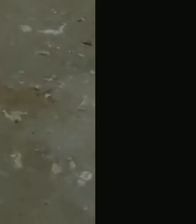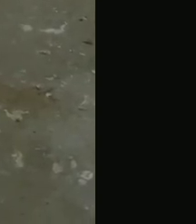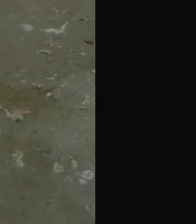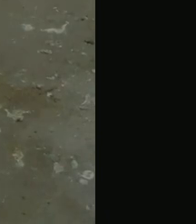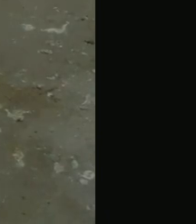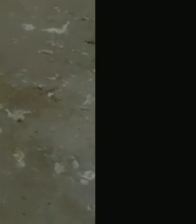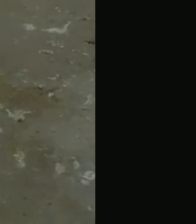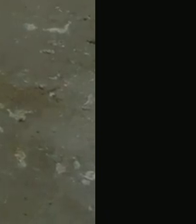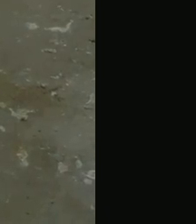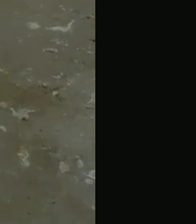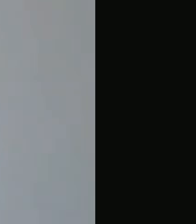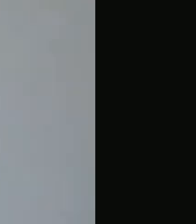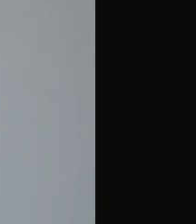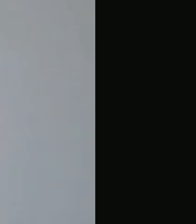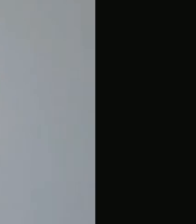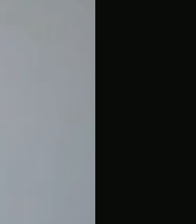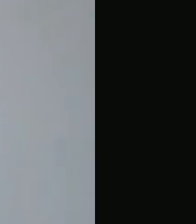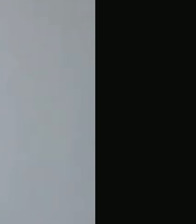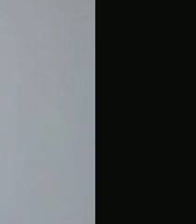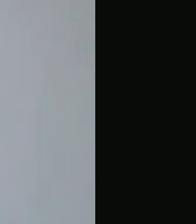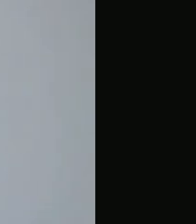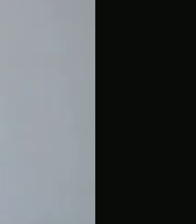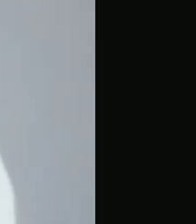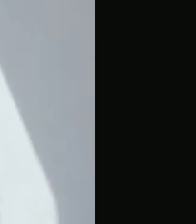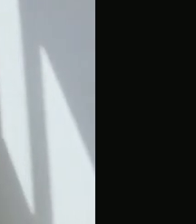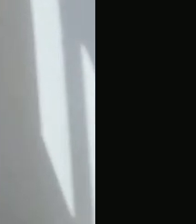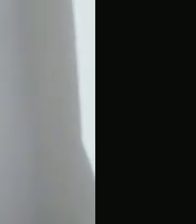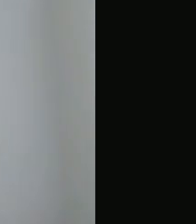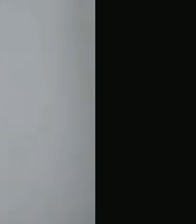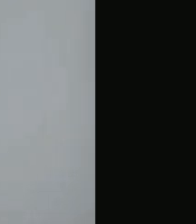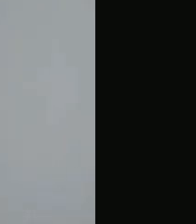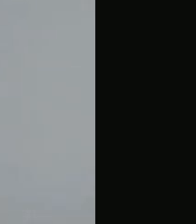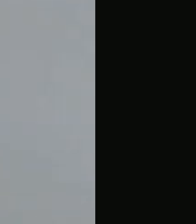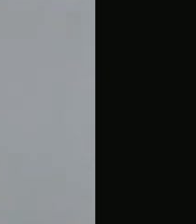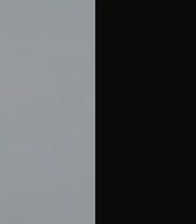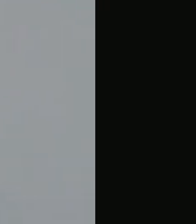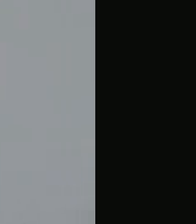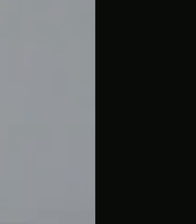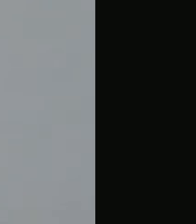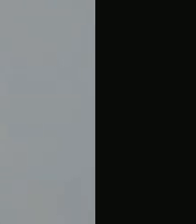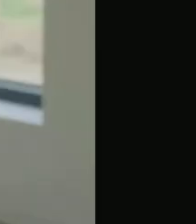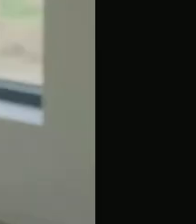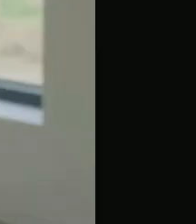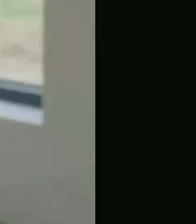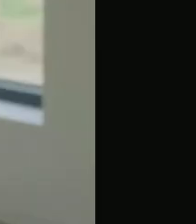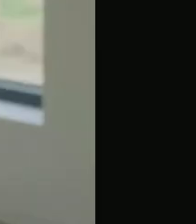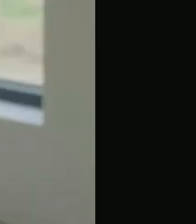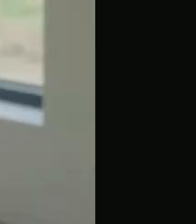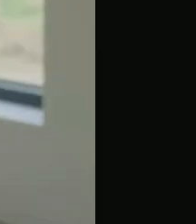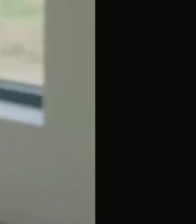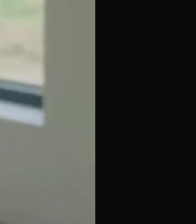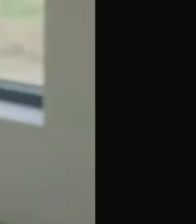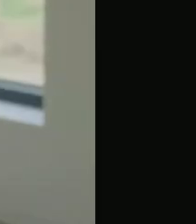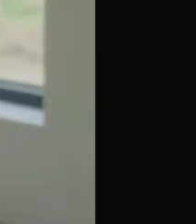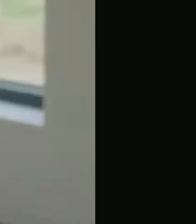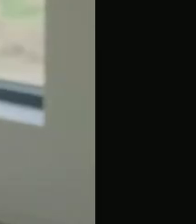It went to the highest court of appeal, and the opposition lost, which